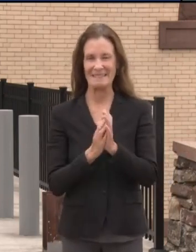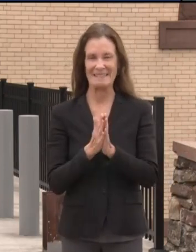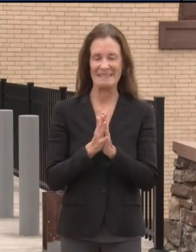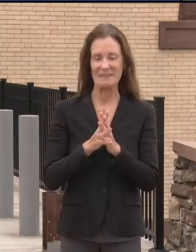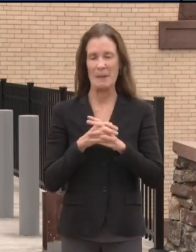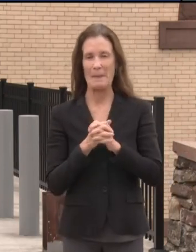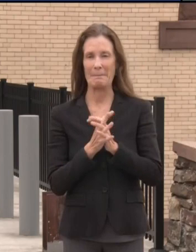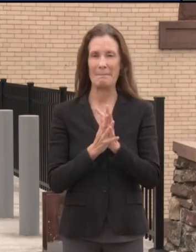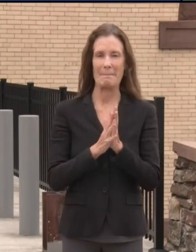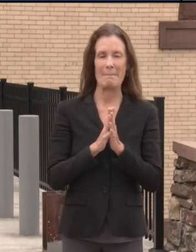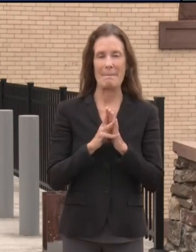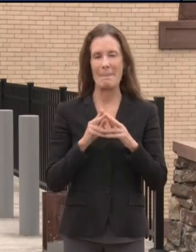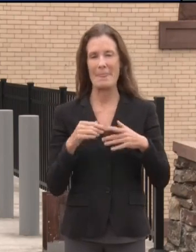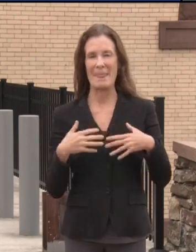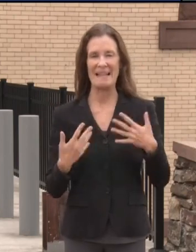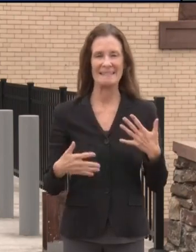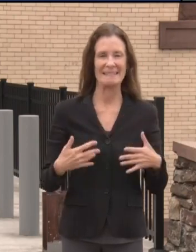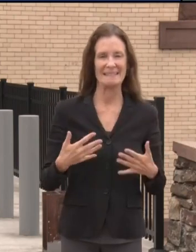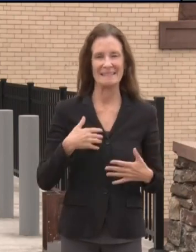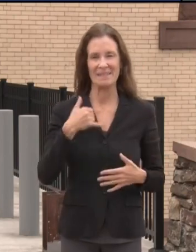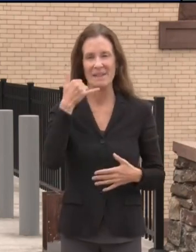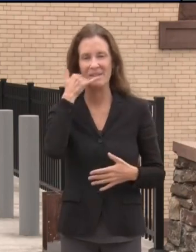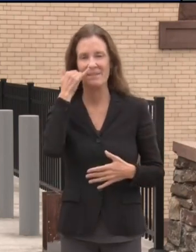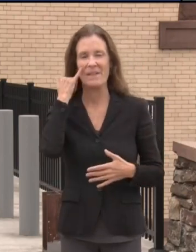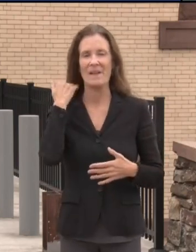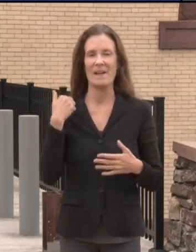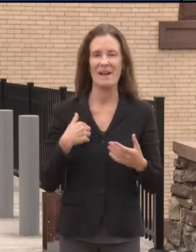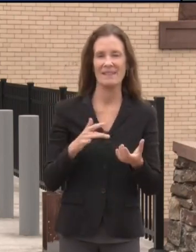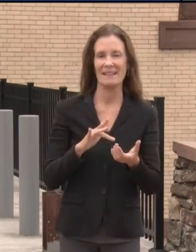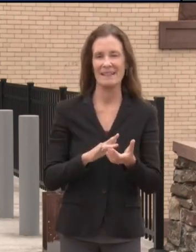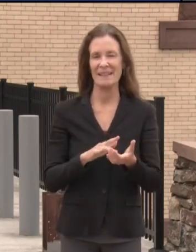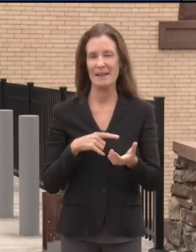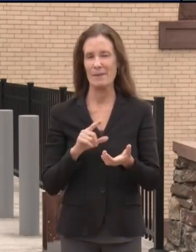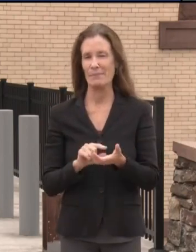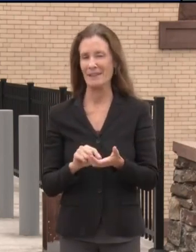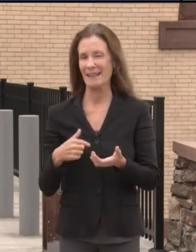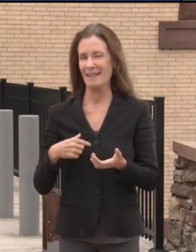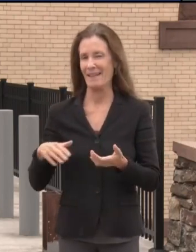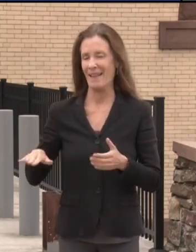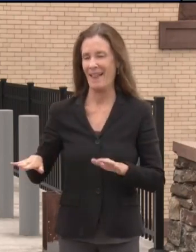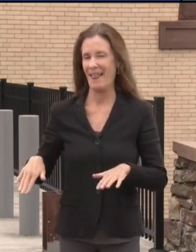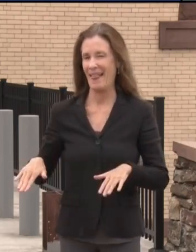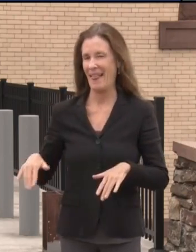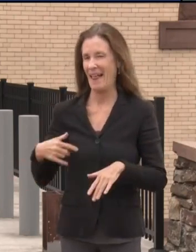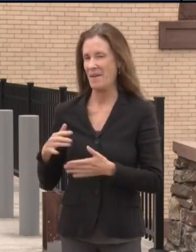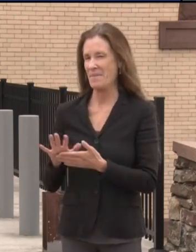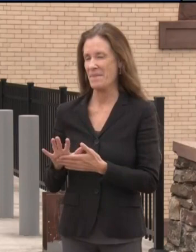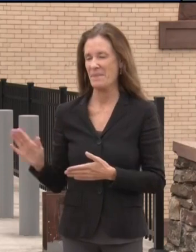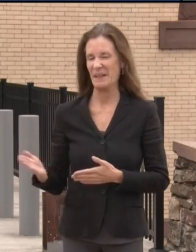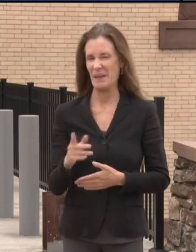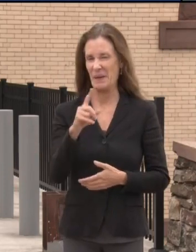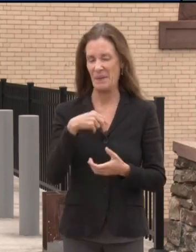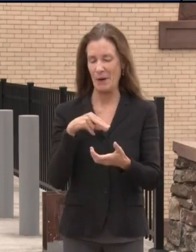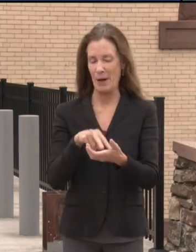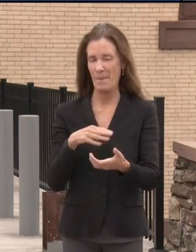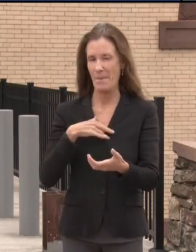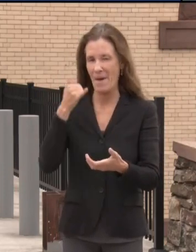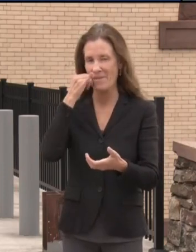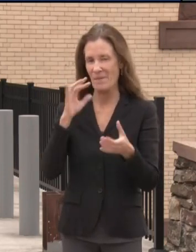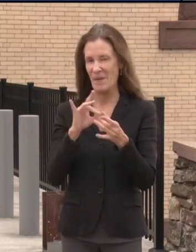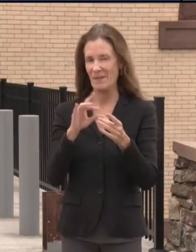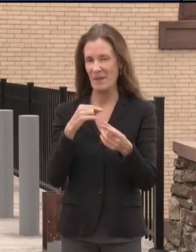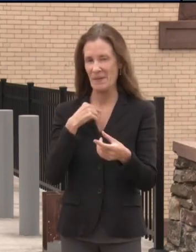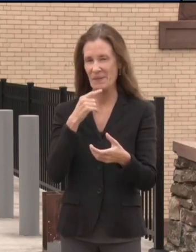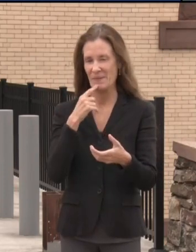words up and running on my phone. I have a paperless copy today. I wanted to thank, first off, thank the whole team at Ann Culture for having us